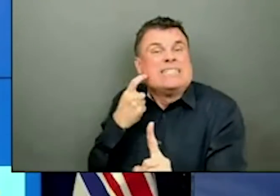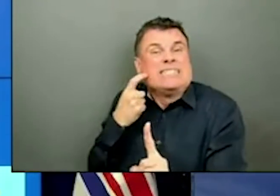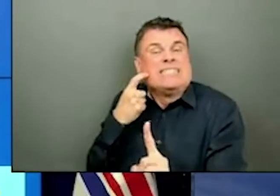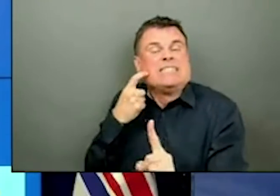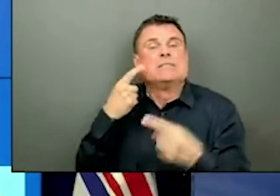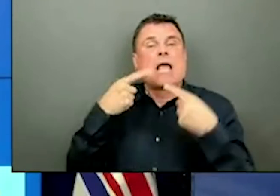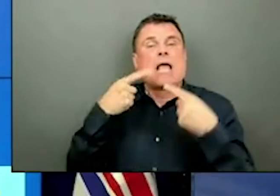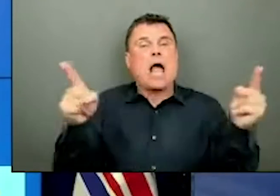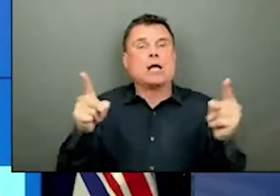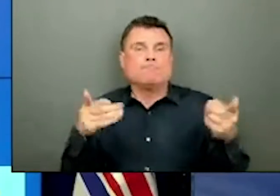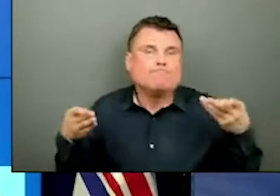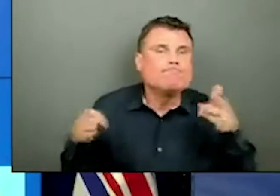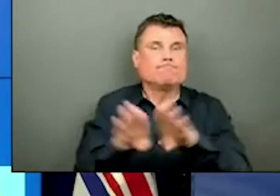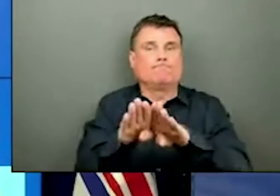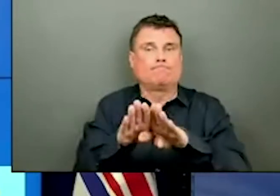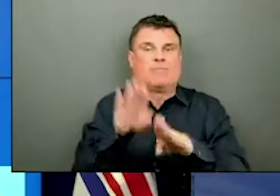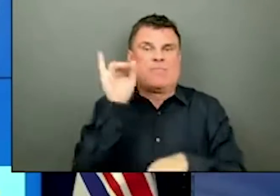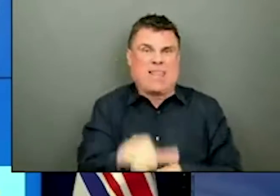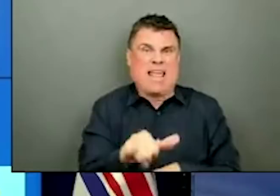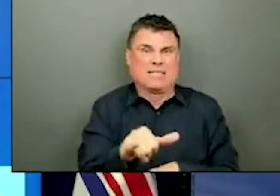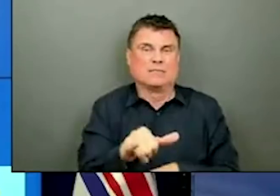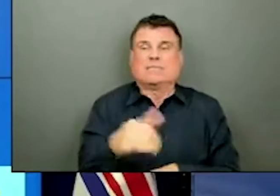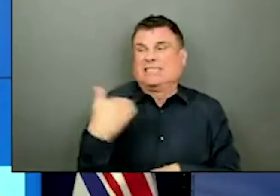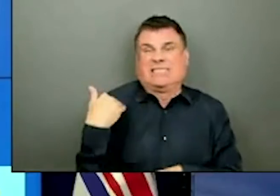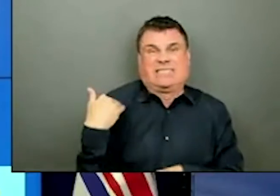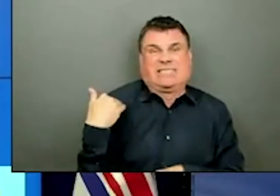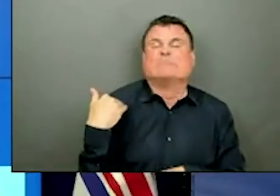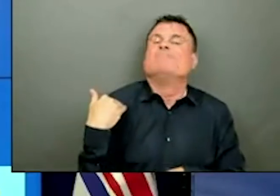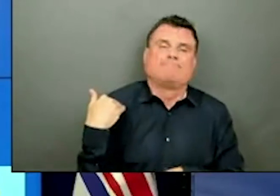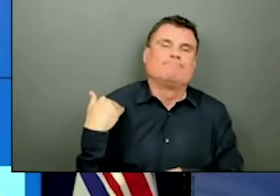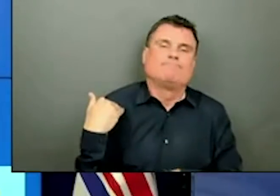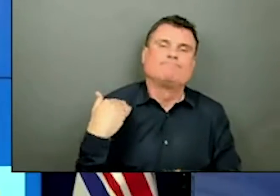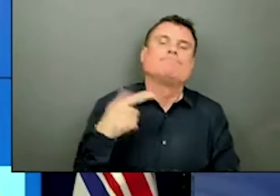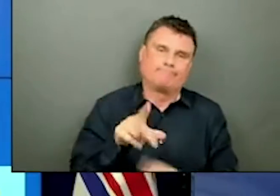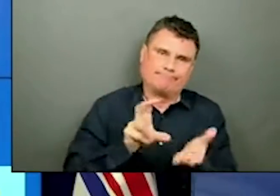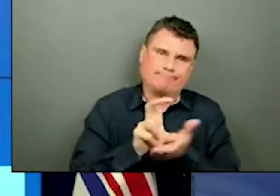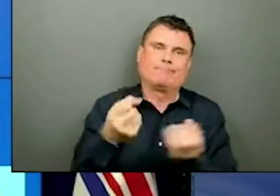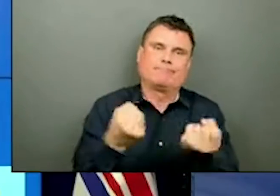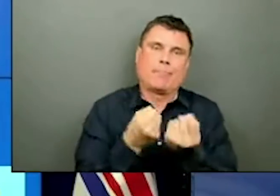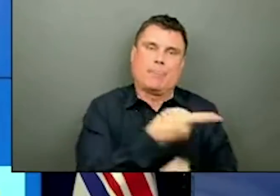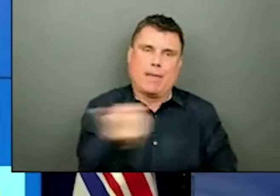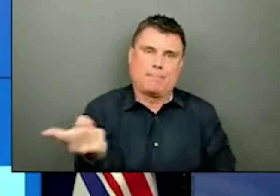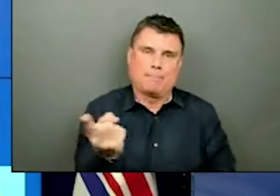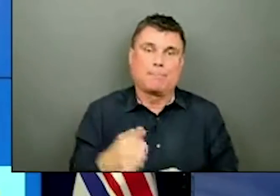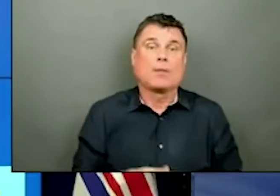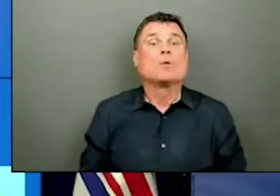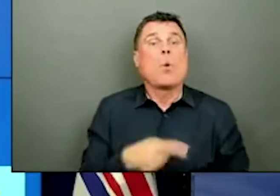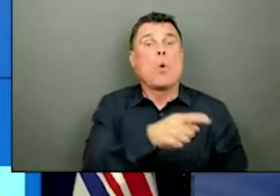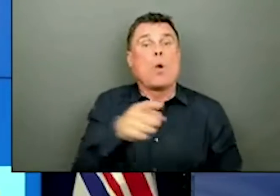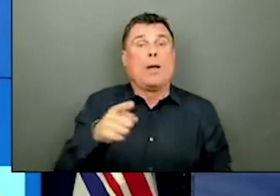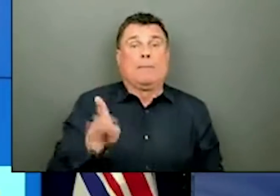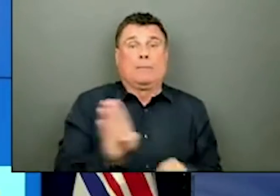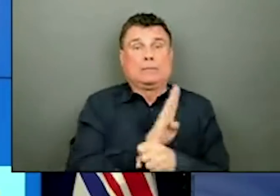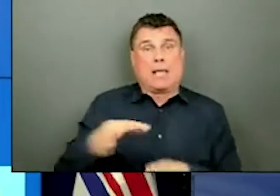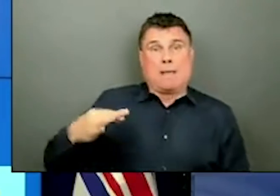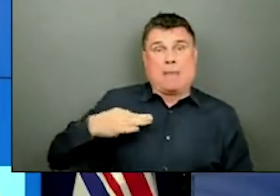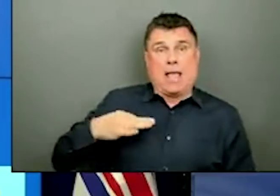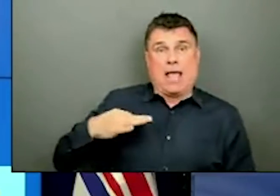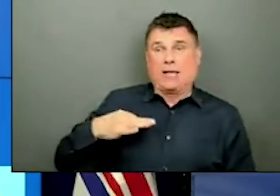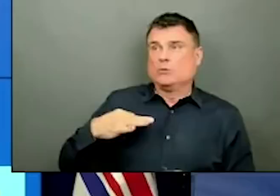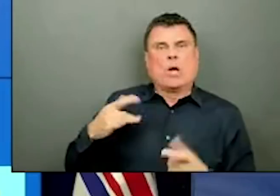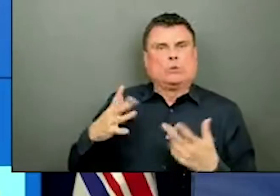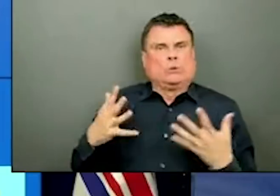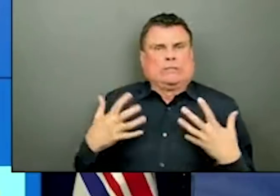that applied for the small business recovery grant that now have been impacted by this recent circuit breaker